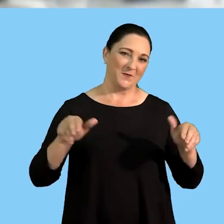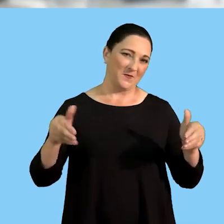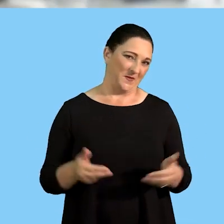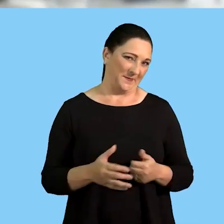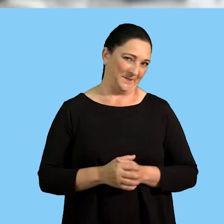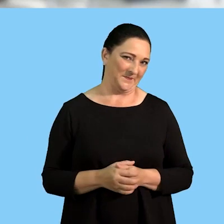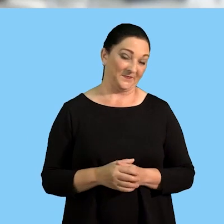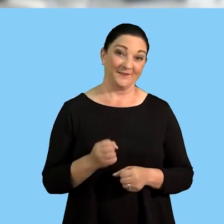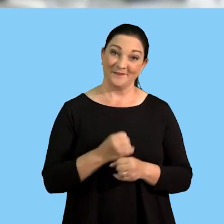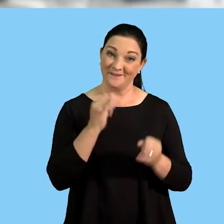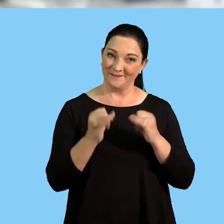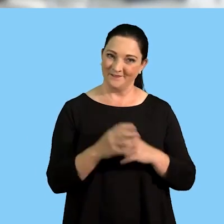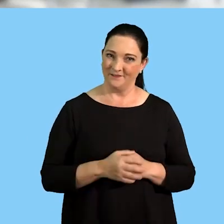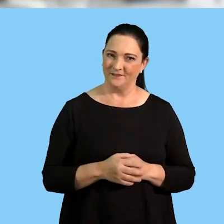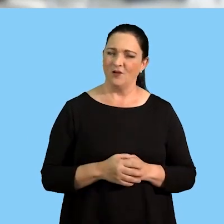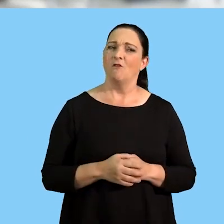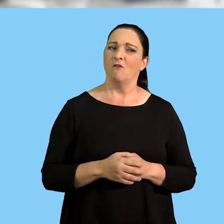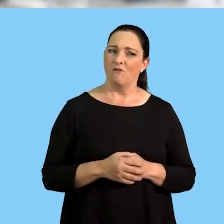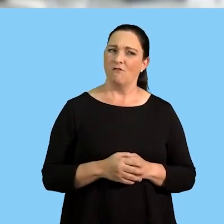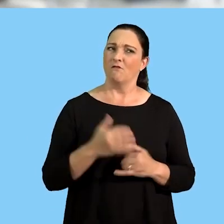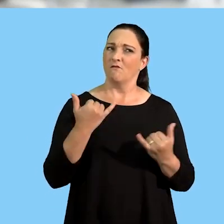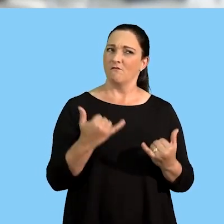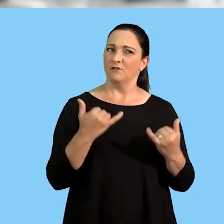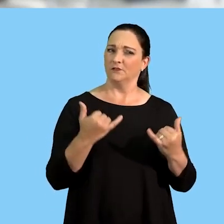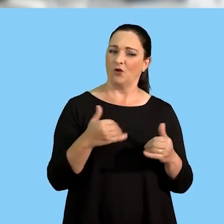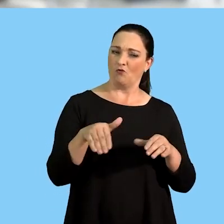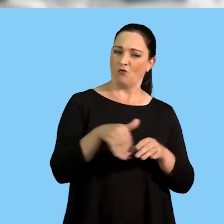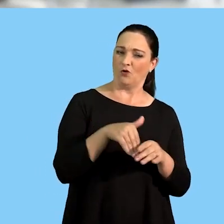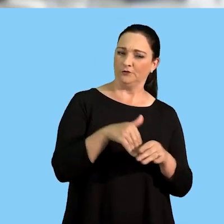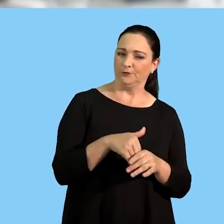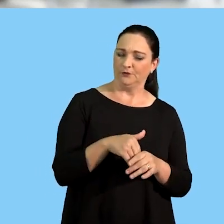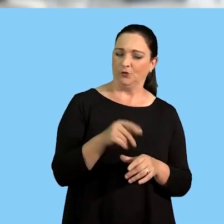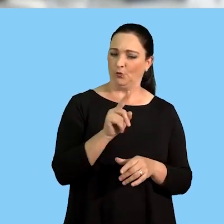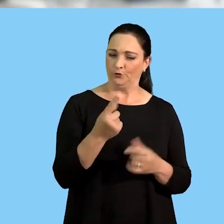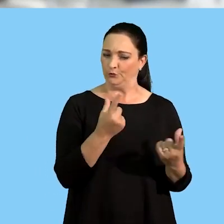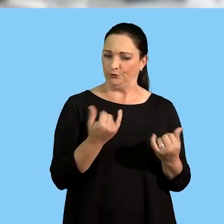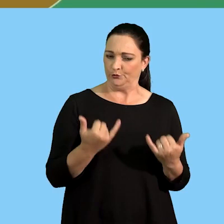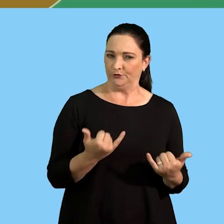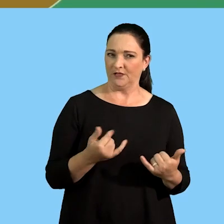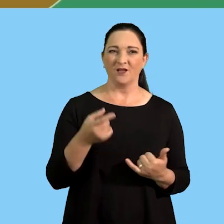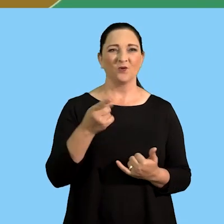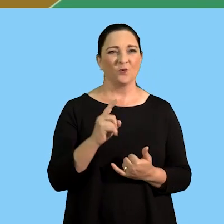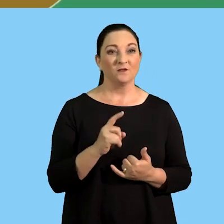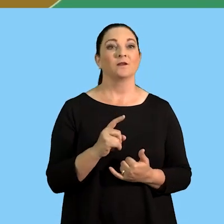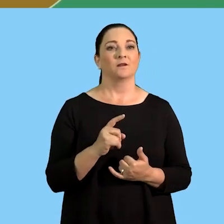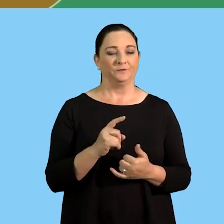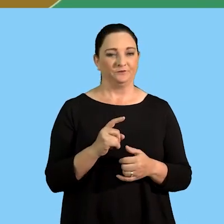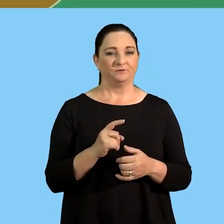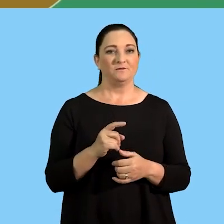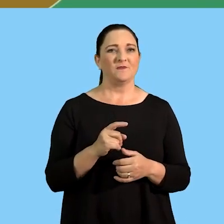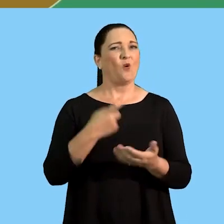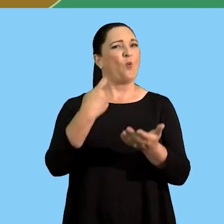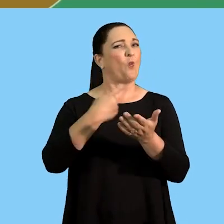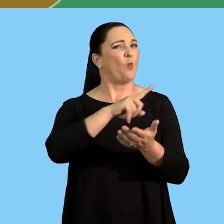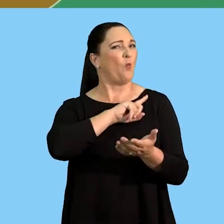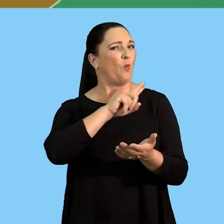Welcome back, grade 11s. Now let's look at our first concept that we will be dealing with today, which is called the reasons for